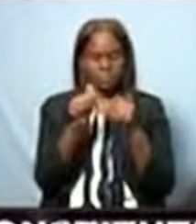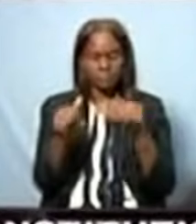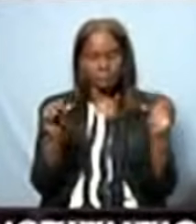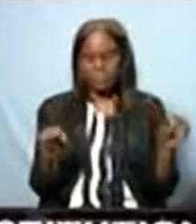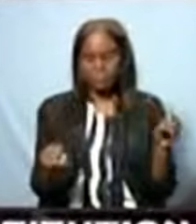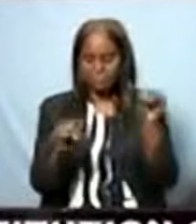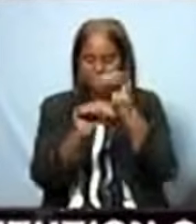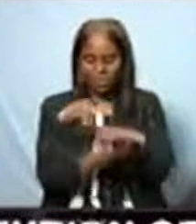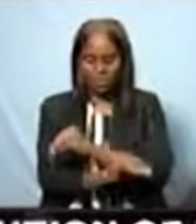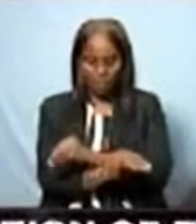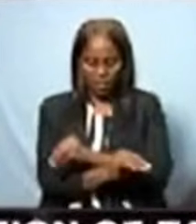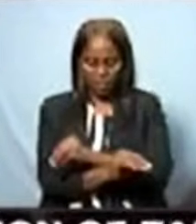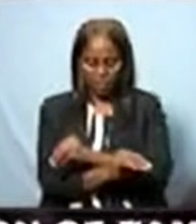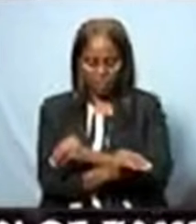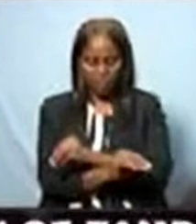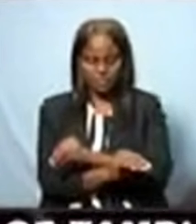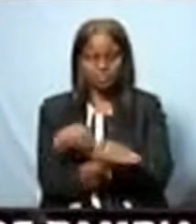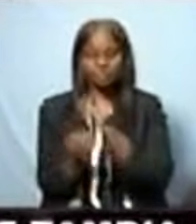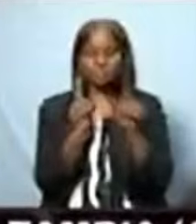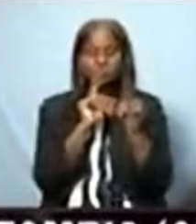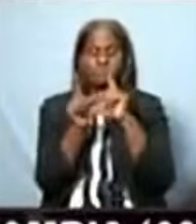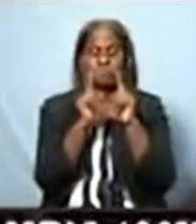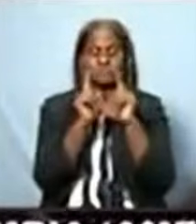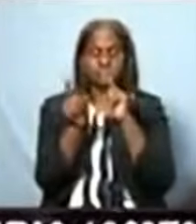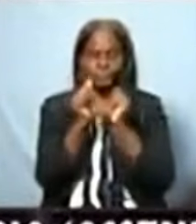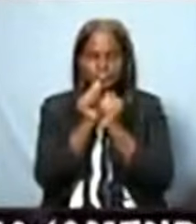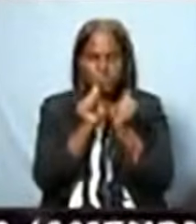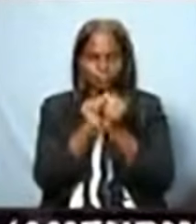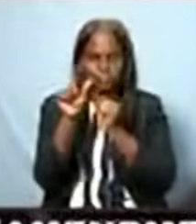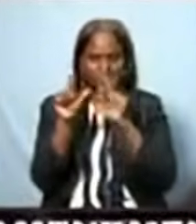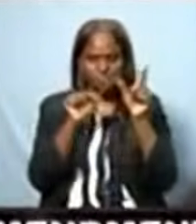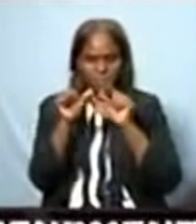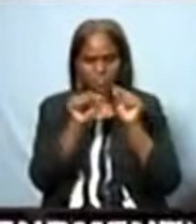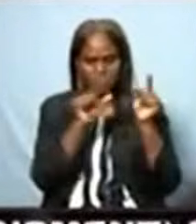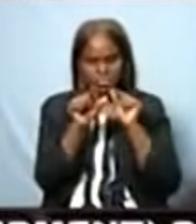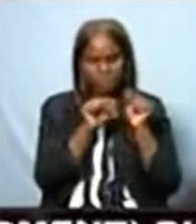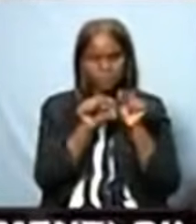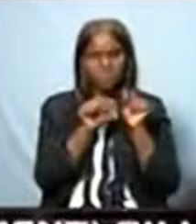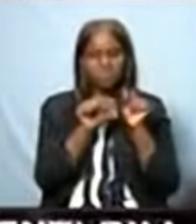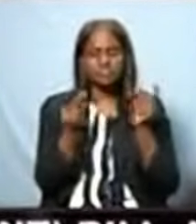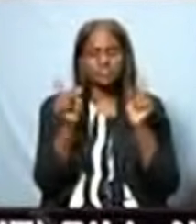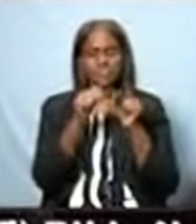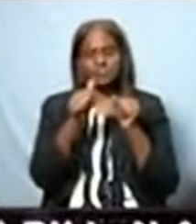replace, we talk about nomination,